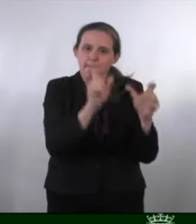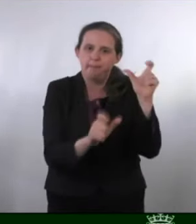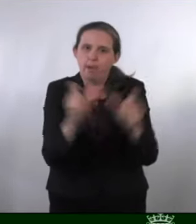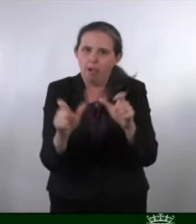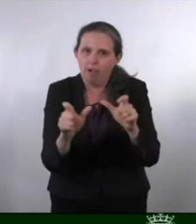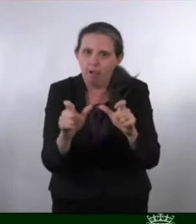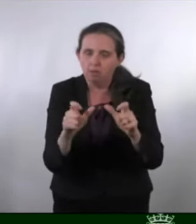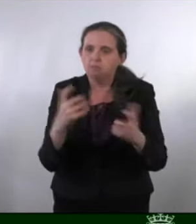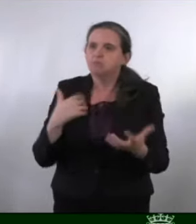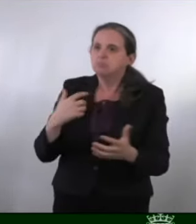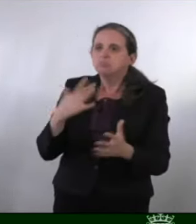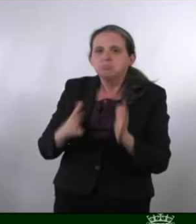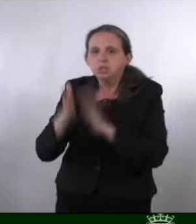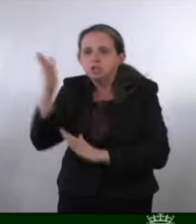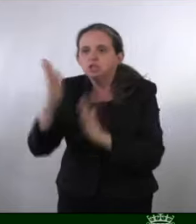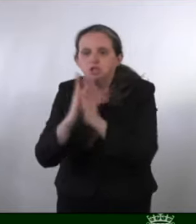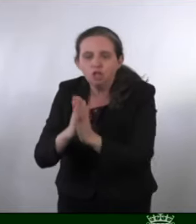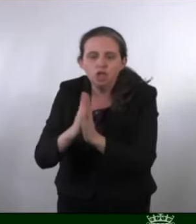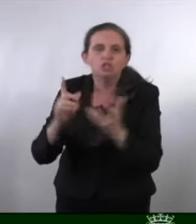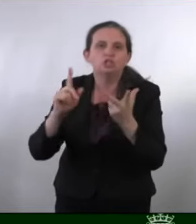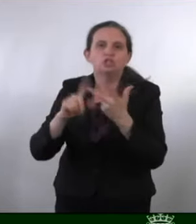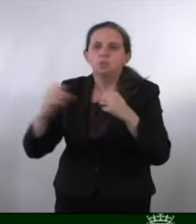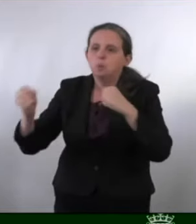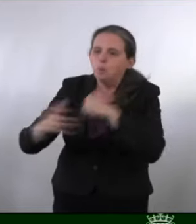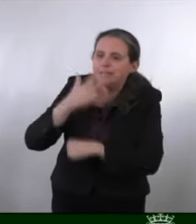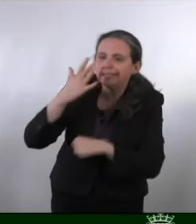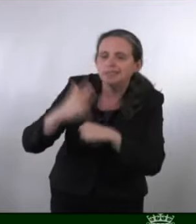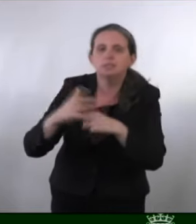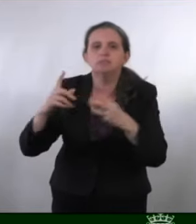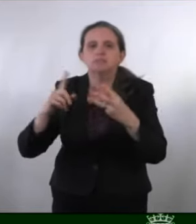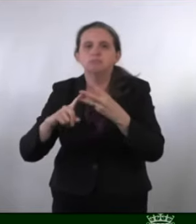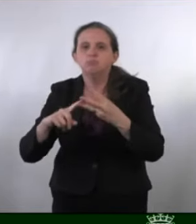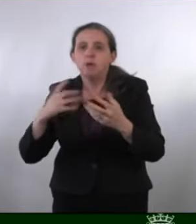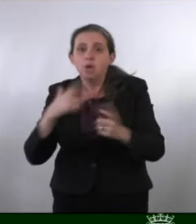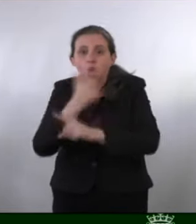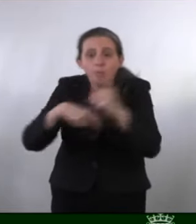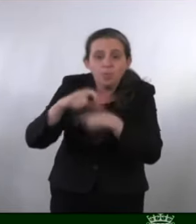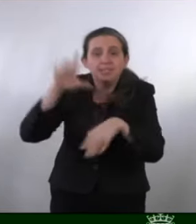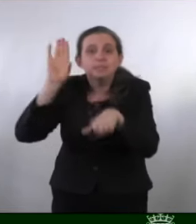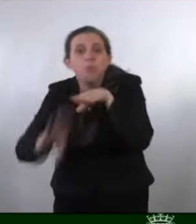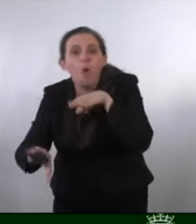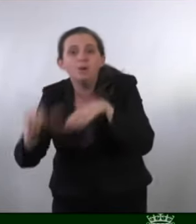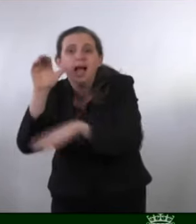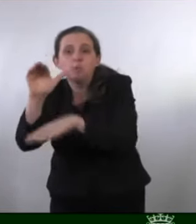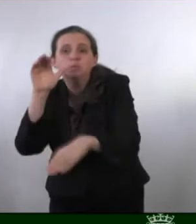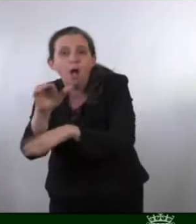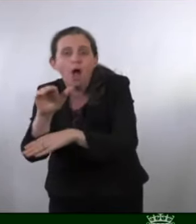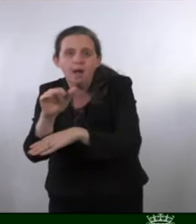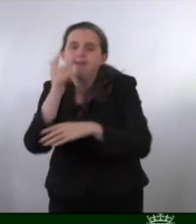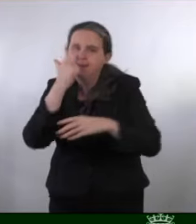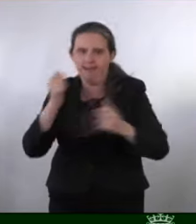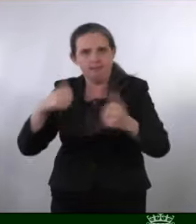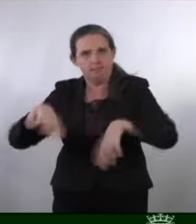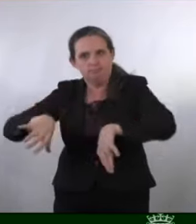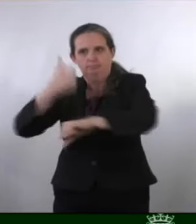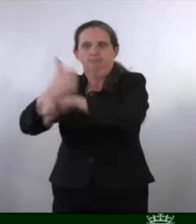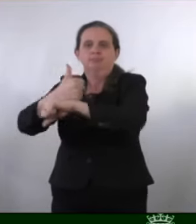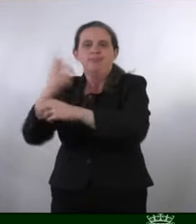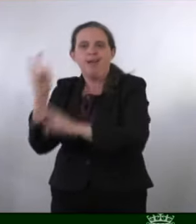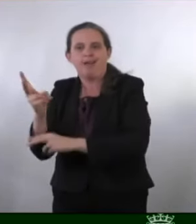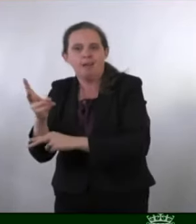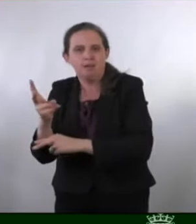and outdoor sports can resume, and shops, personal care, gyms and the wider leisure sector can